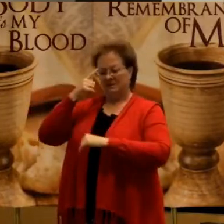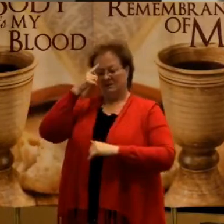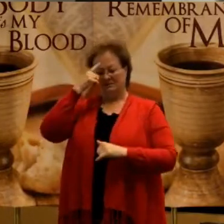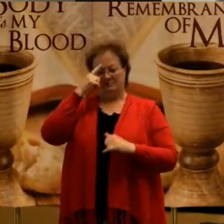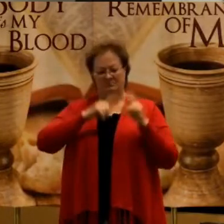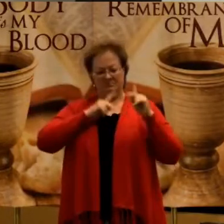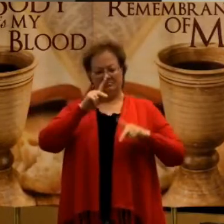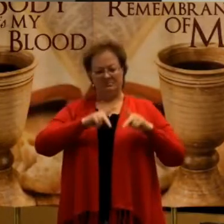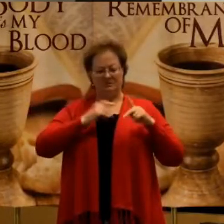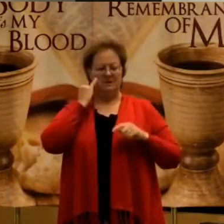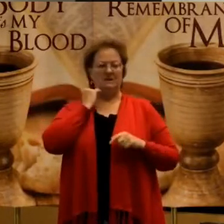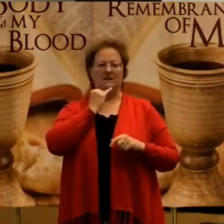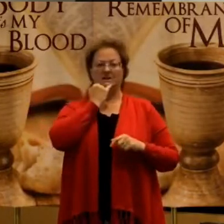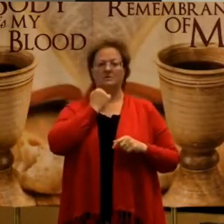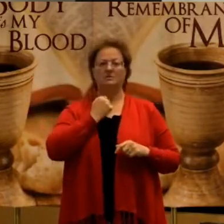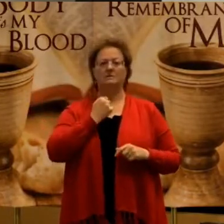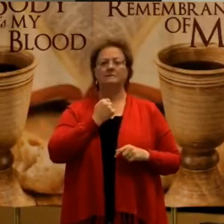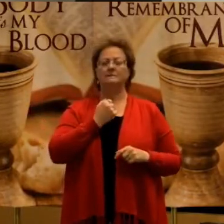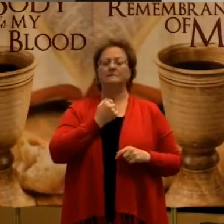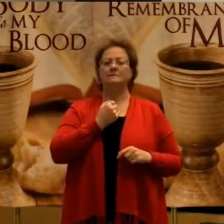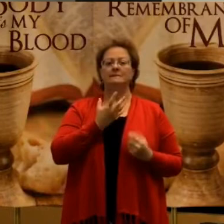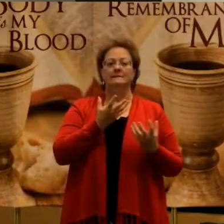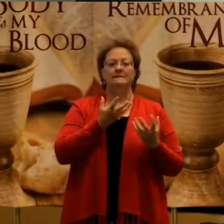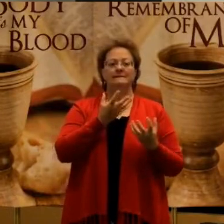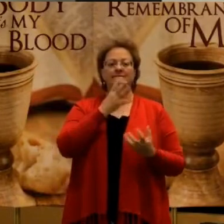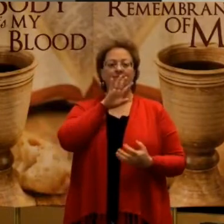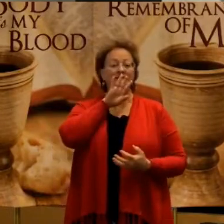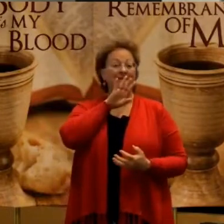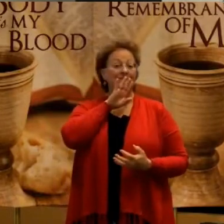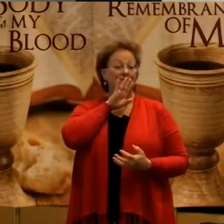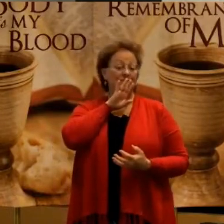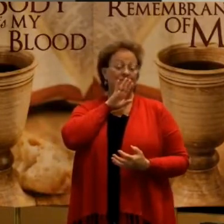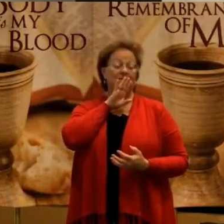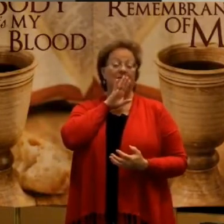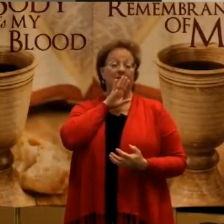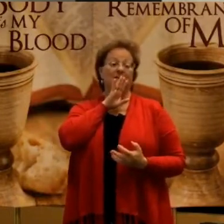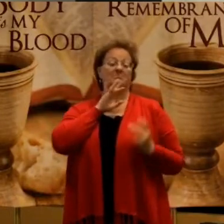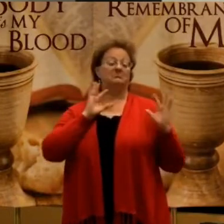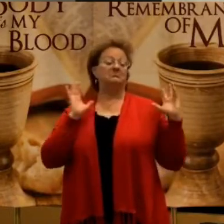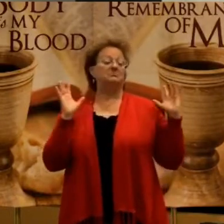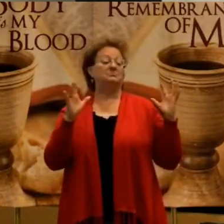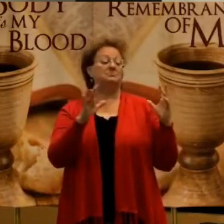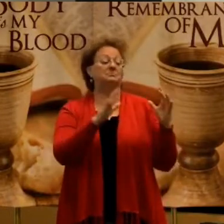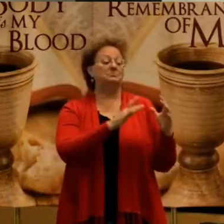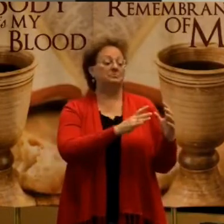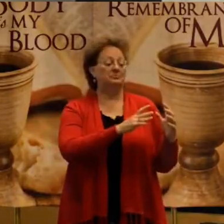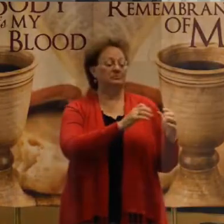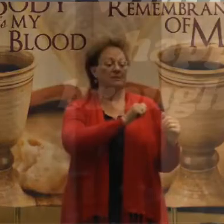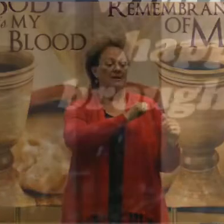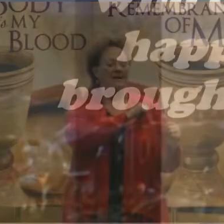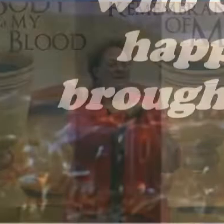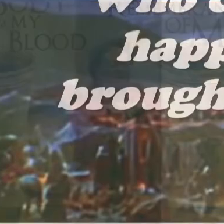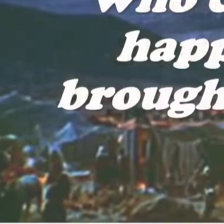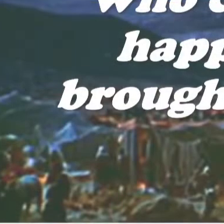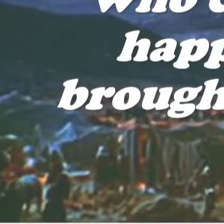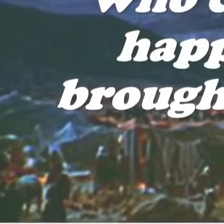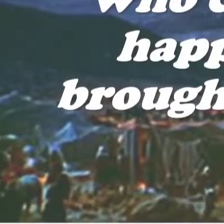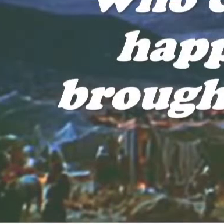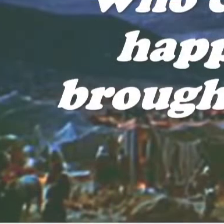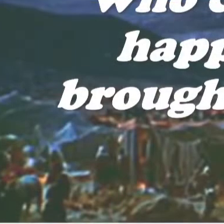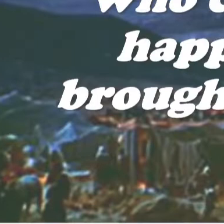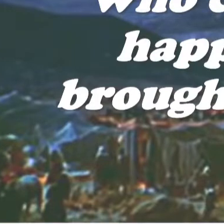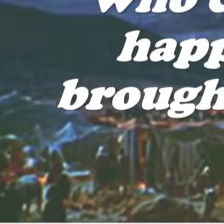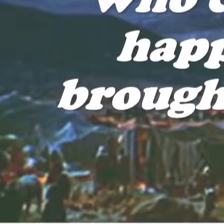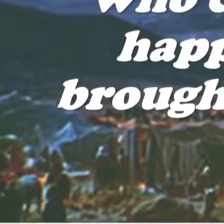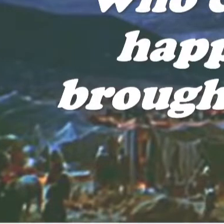people saw how long it was taking Moses to come back down the mountain, they gathered around Aaron and said, "Come on, make us some gods